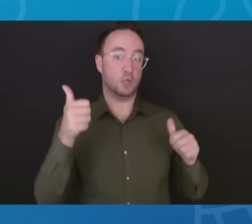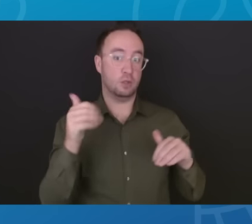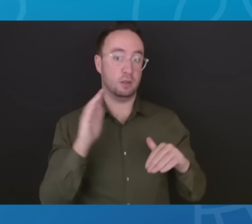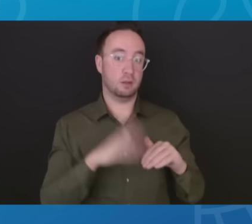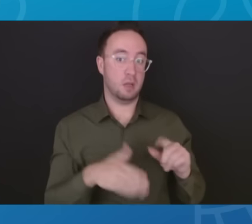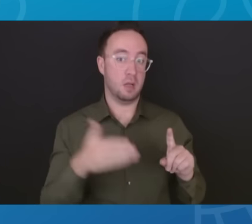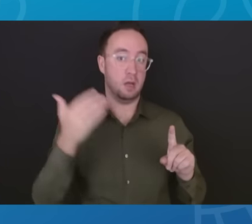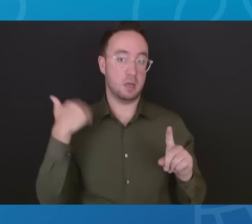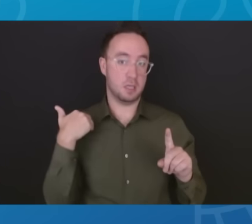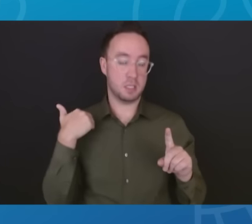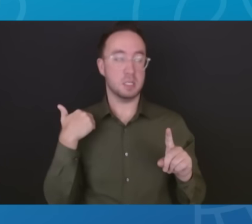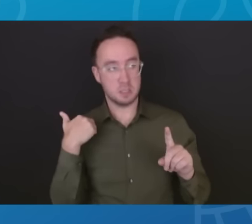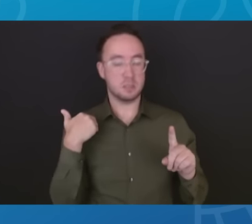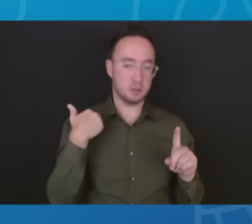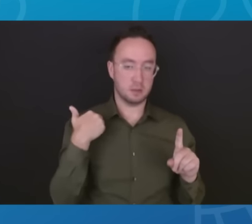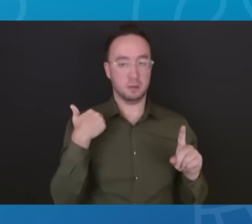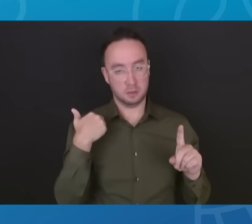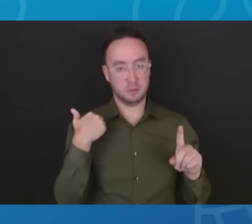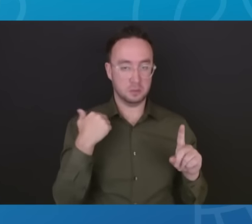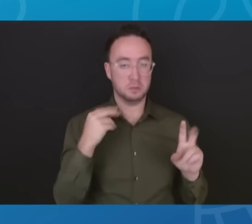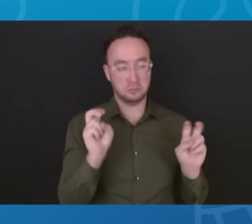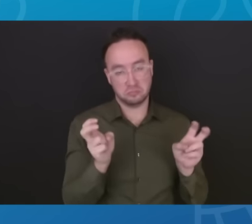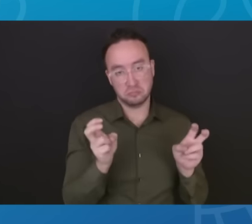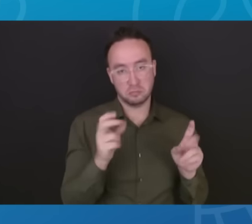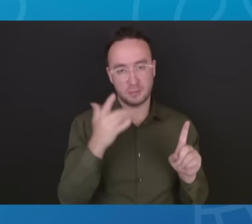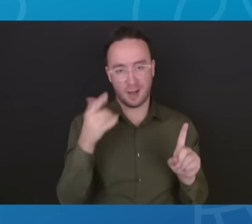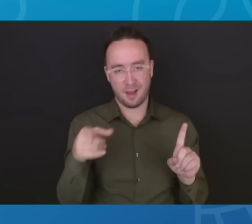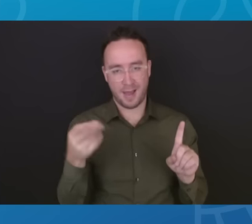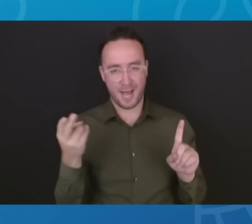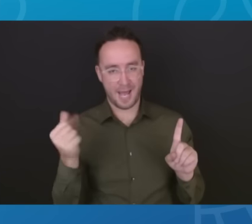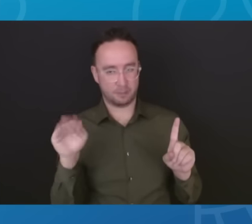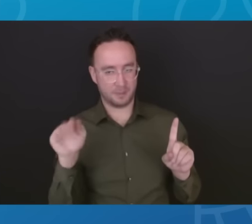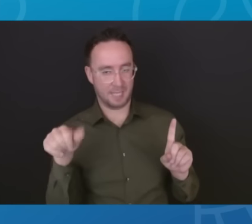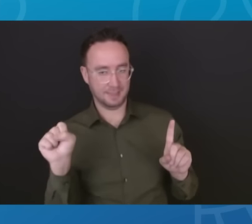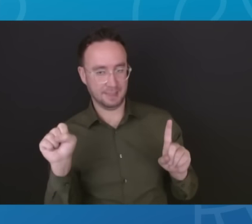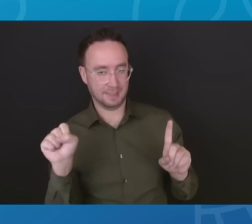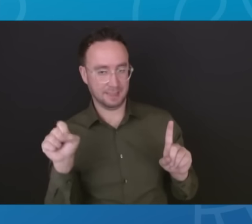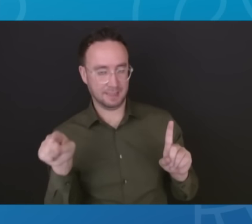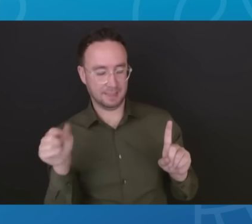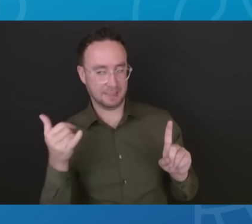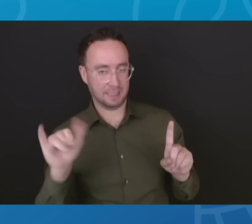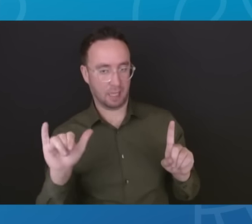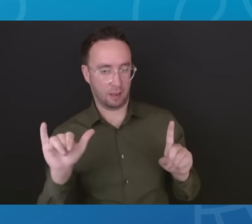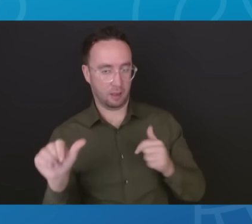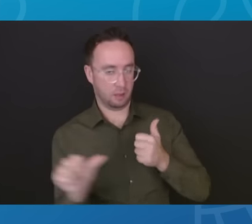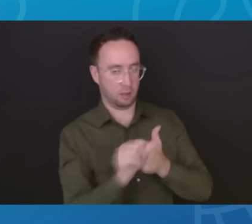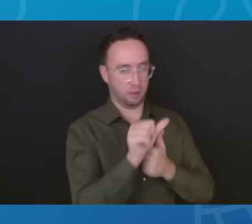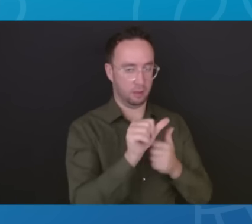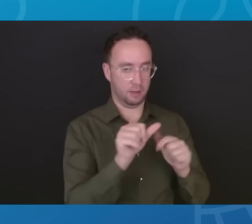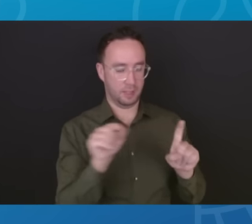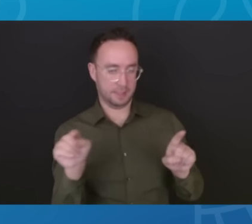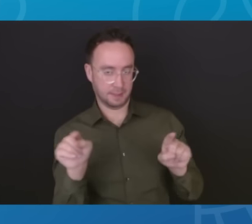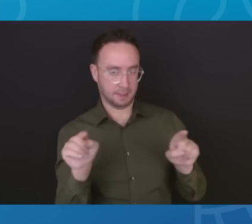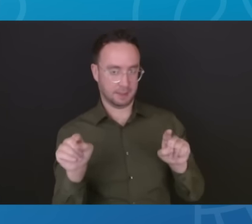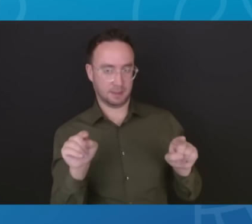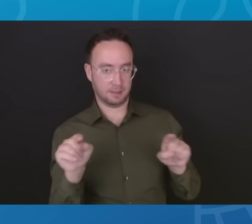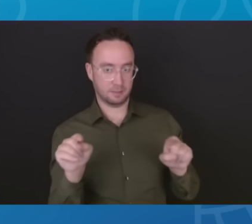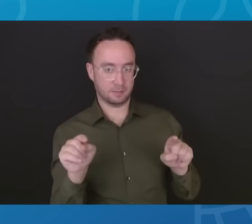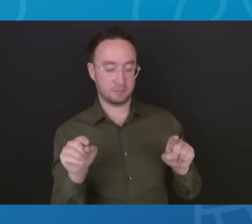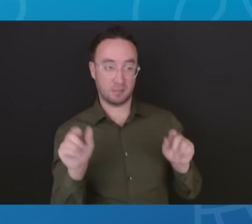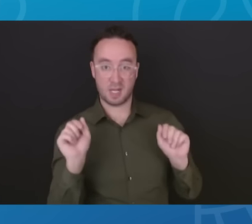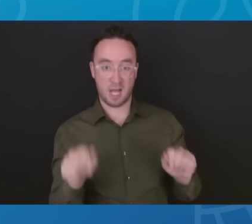to the Israeli people. Hamas can in no way today launch an attack with the size, scale, and scope of